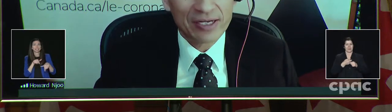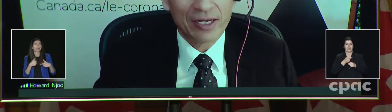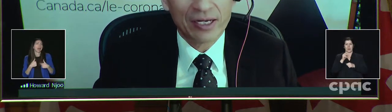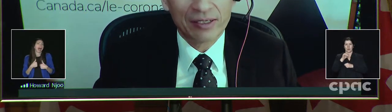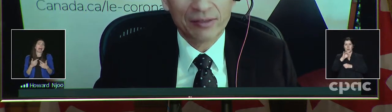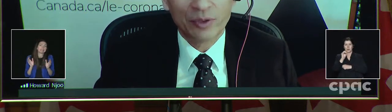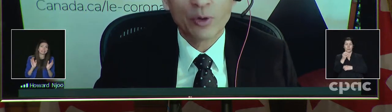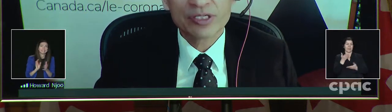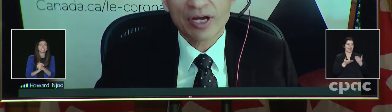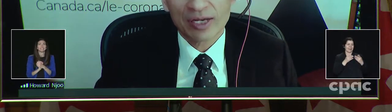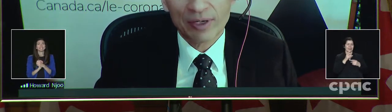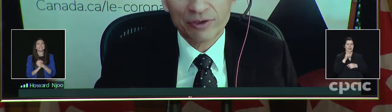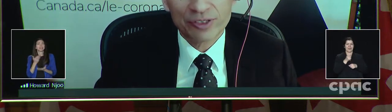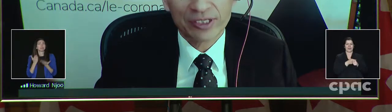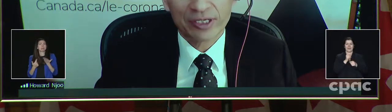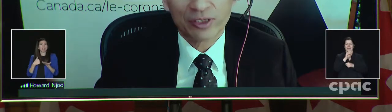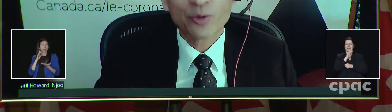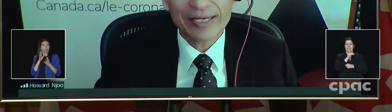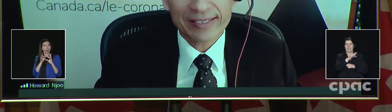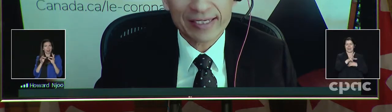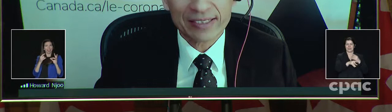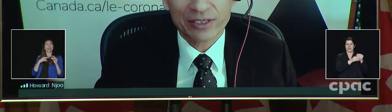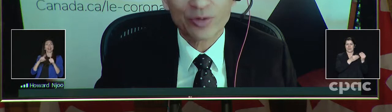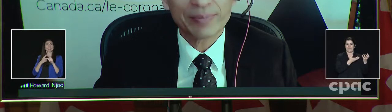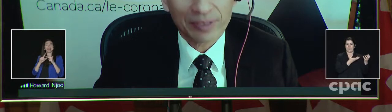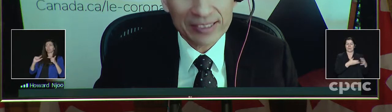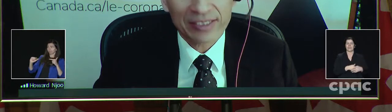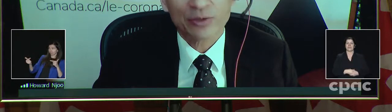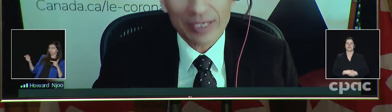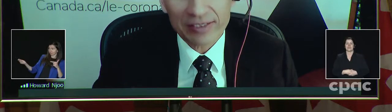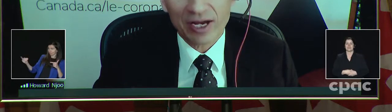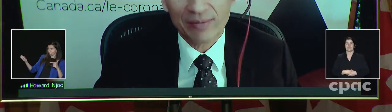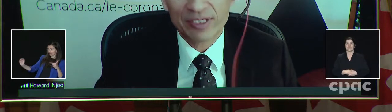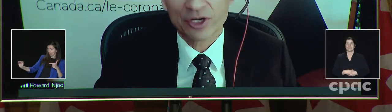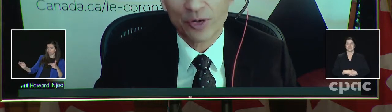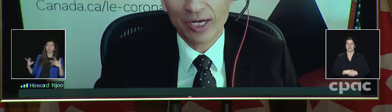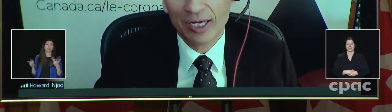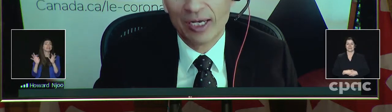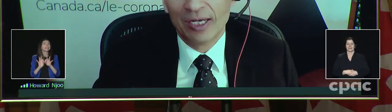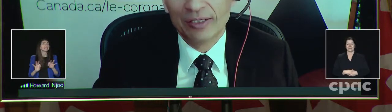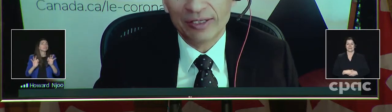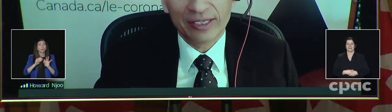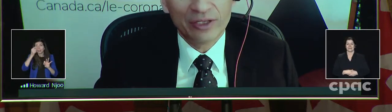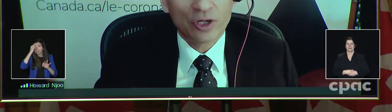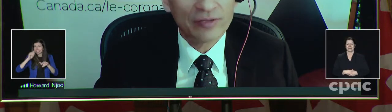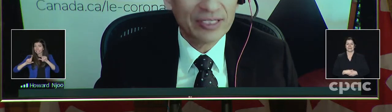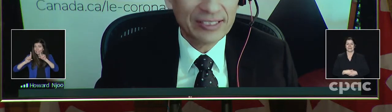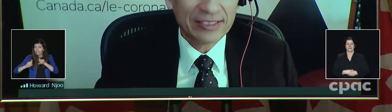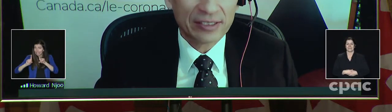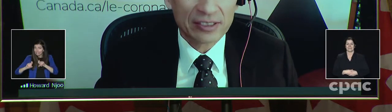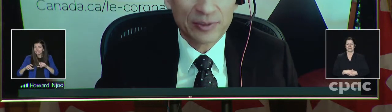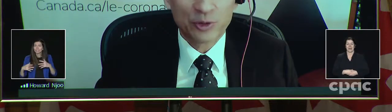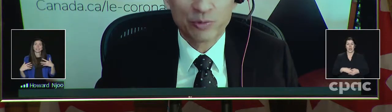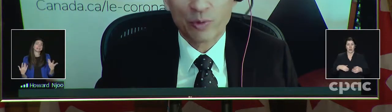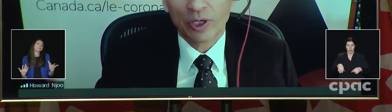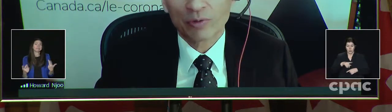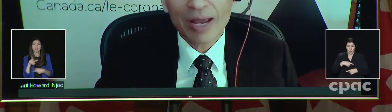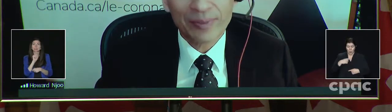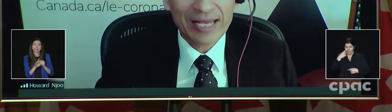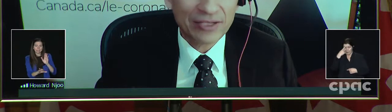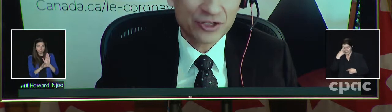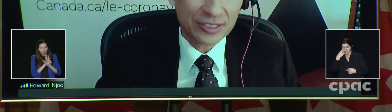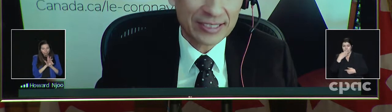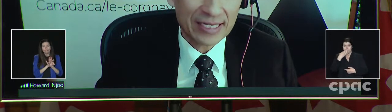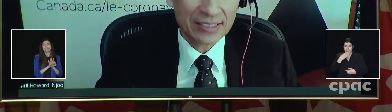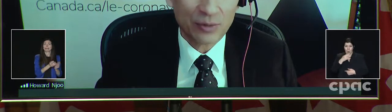specifics, we always talk about using the right test in the right place at the right time. And so not to get into all of the details between what we call